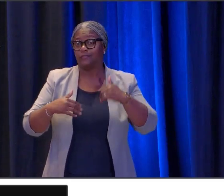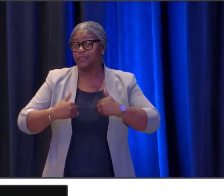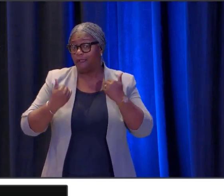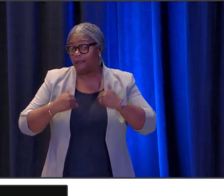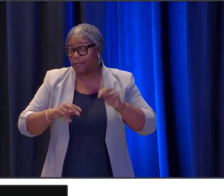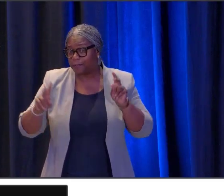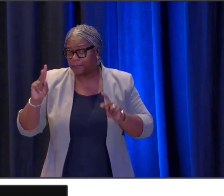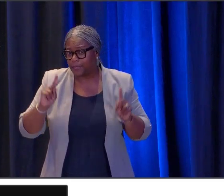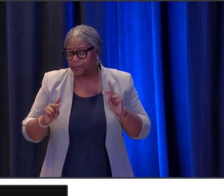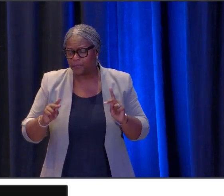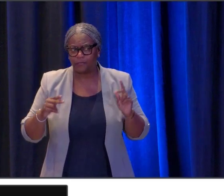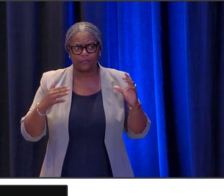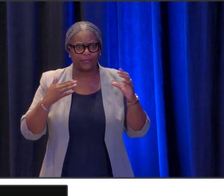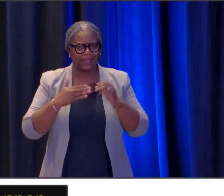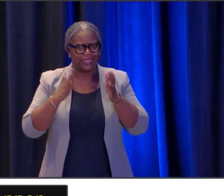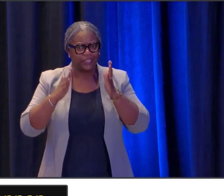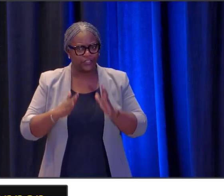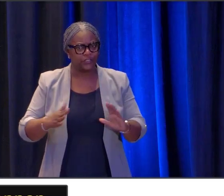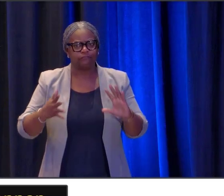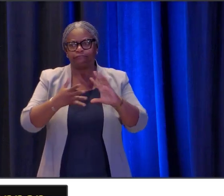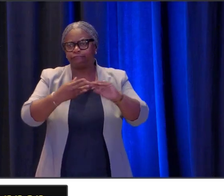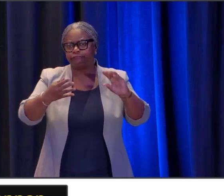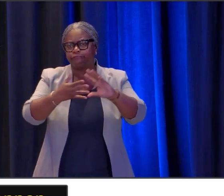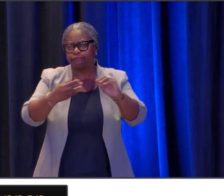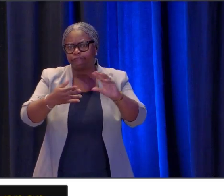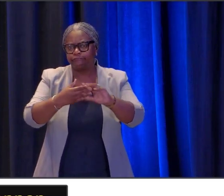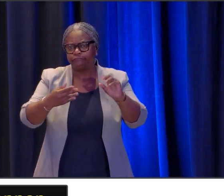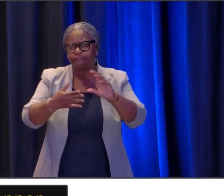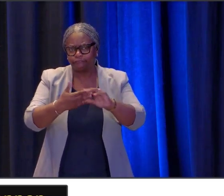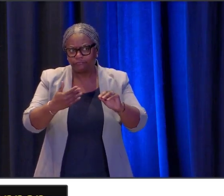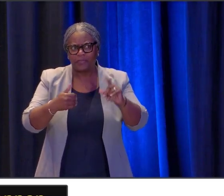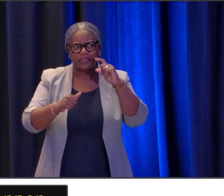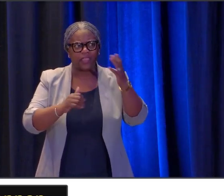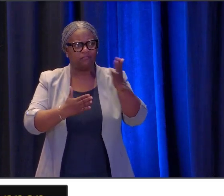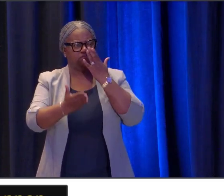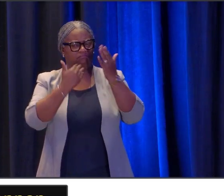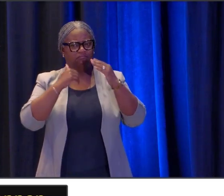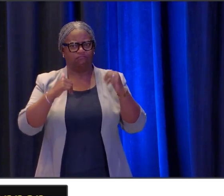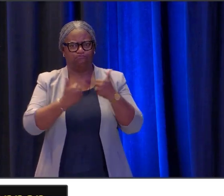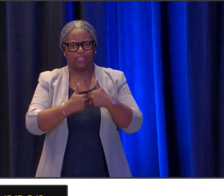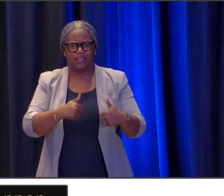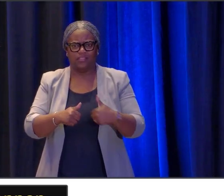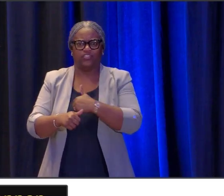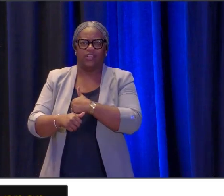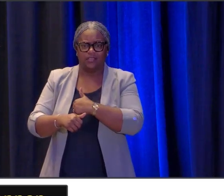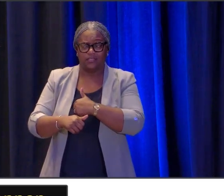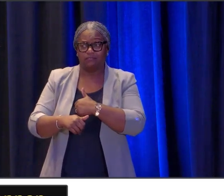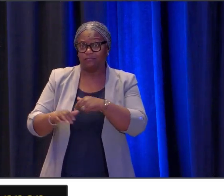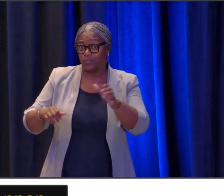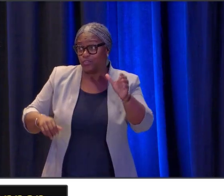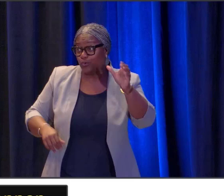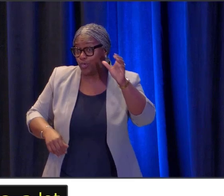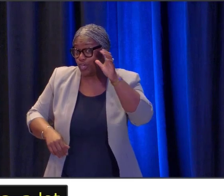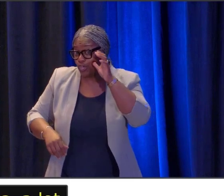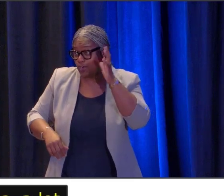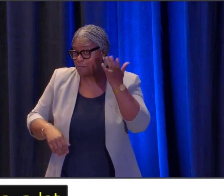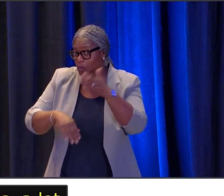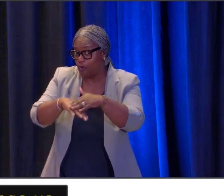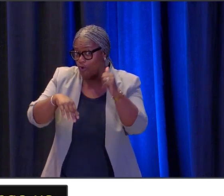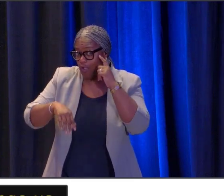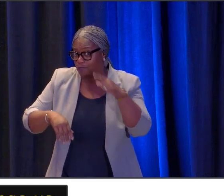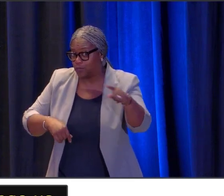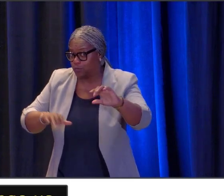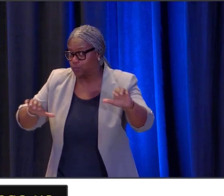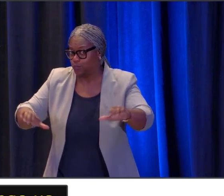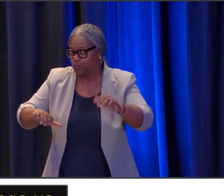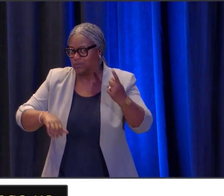leaders that continue to challenge us. Right? I know you heard the call.